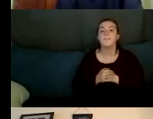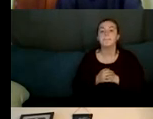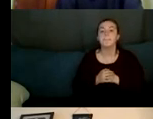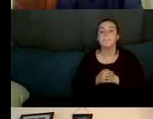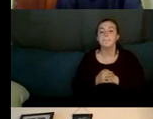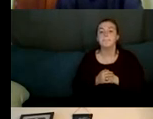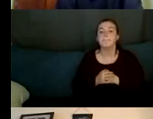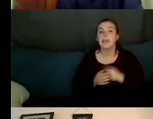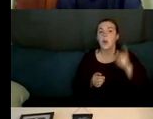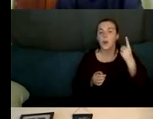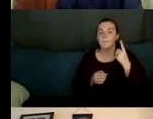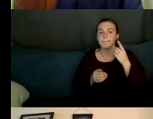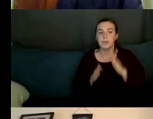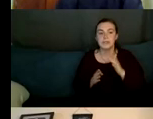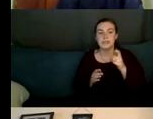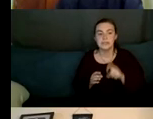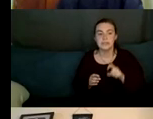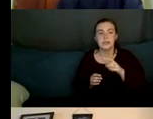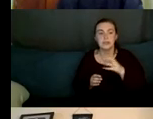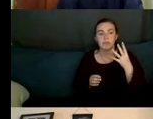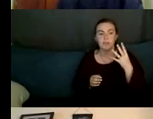were hoping that you could